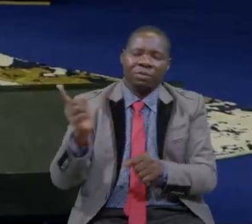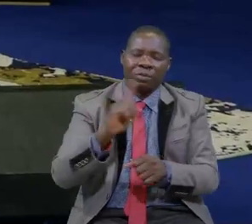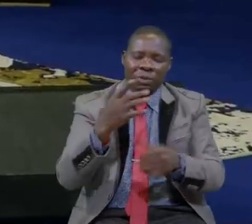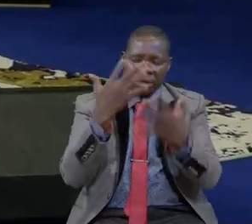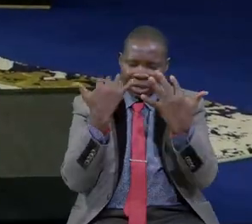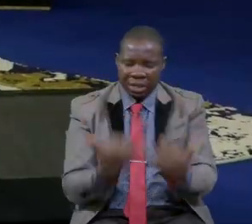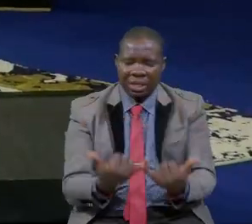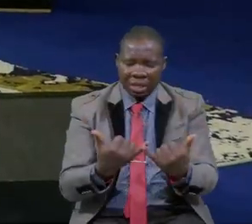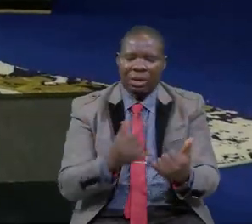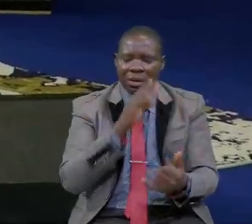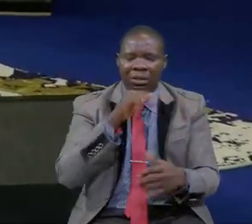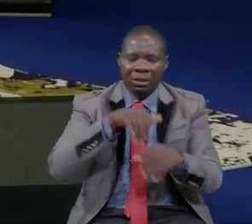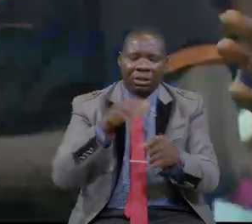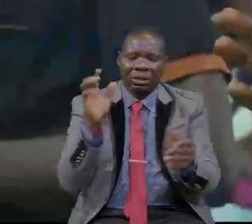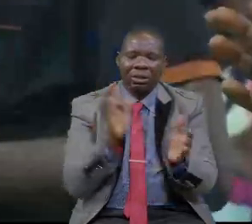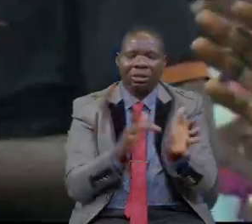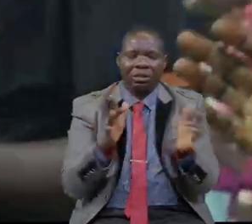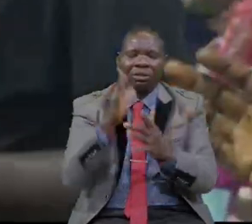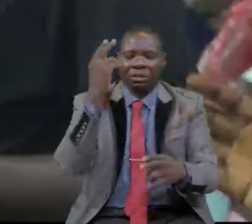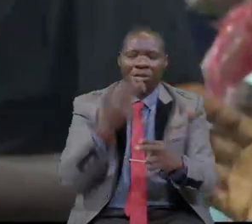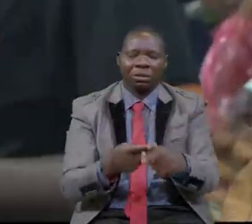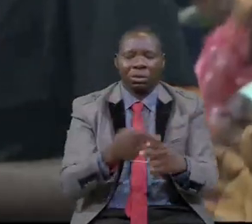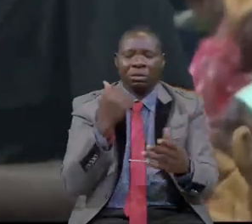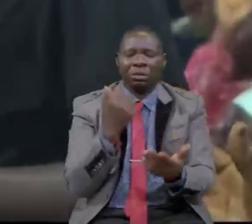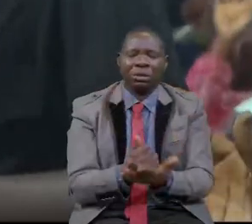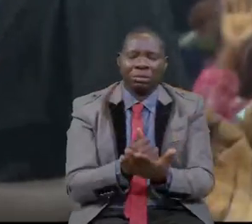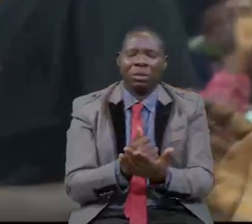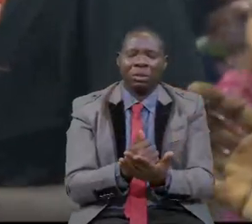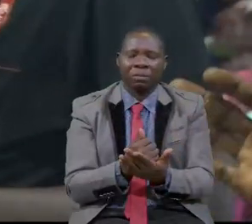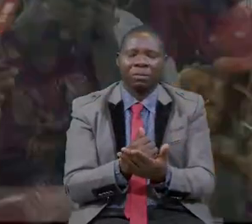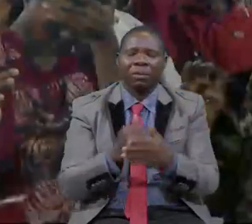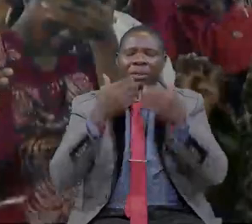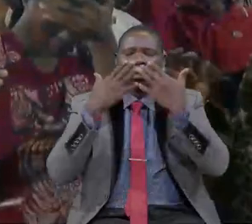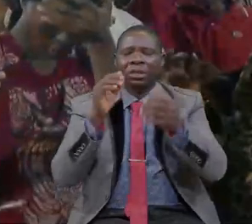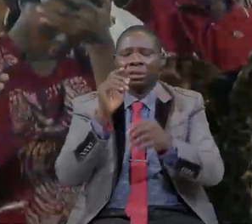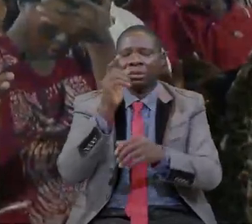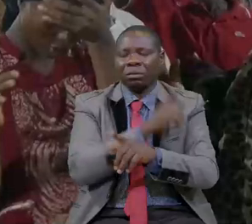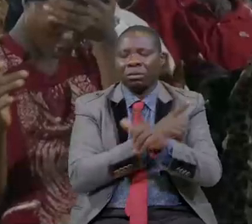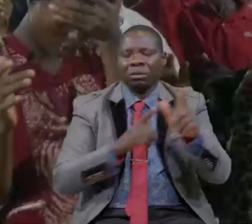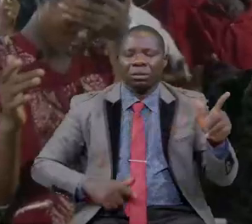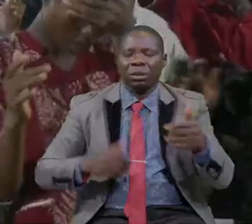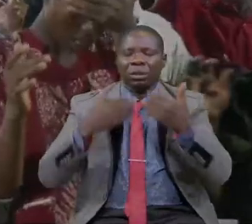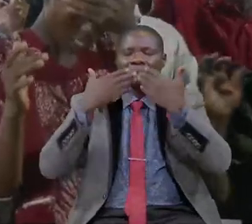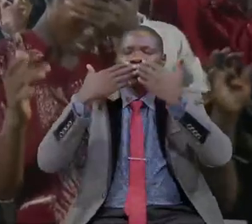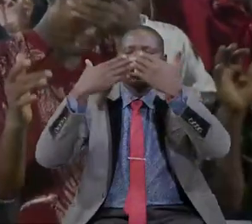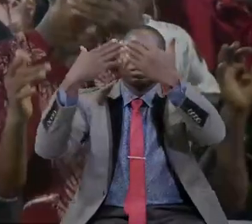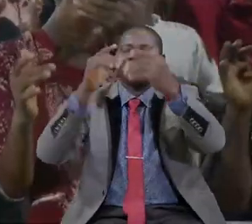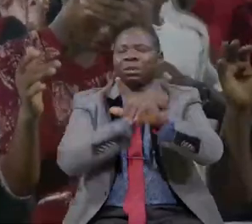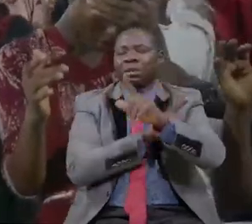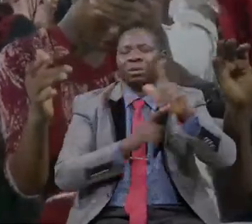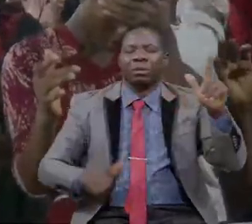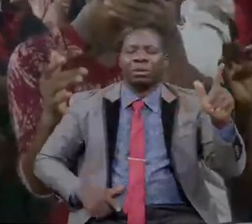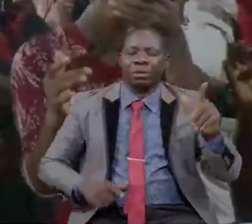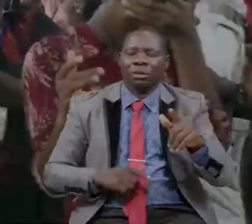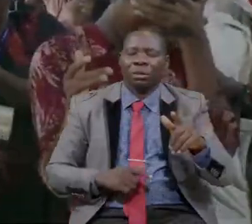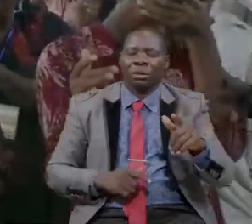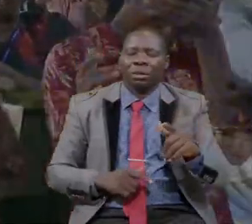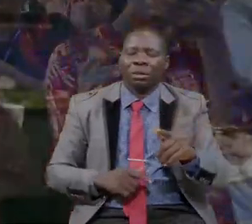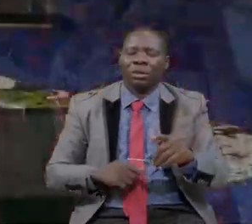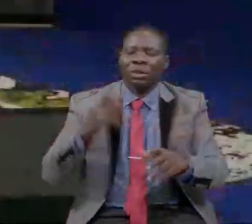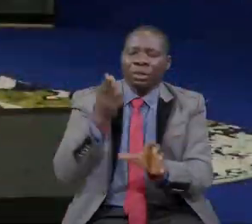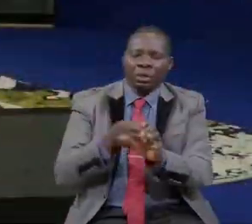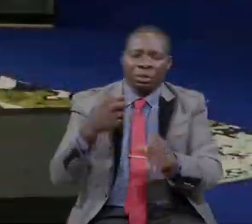in Jesus' name. Thank you, Lord. Thank you, Lord. Join me and thank you and